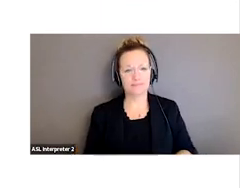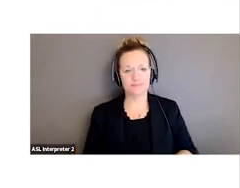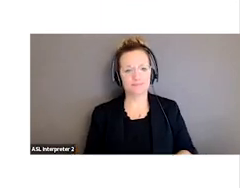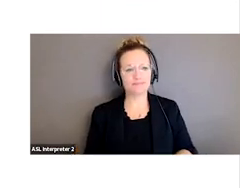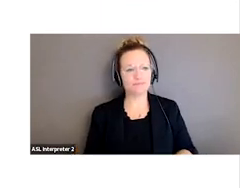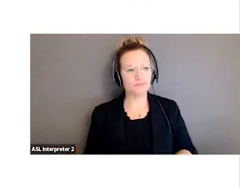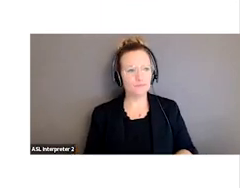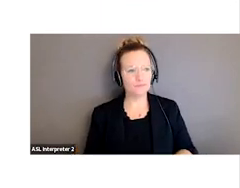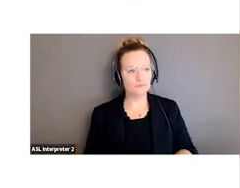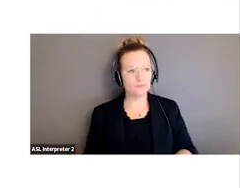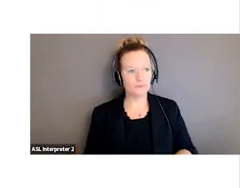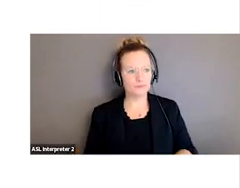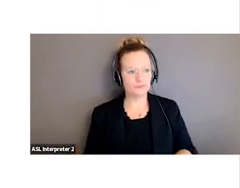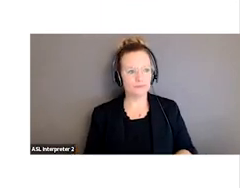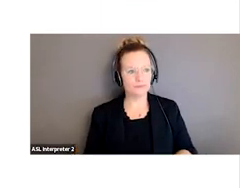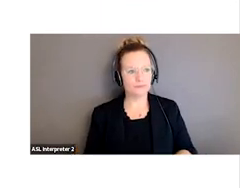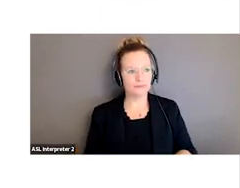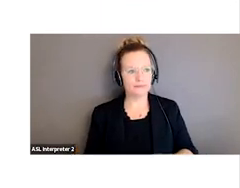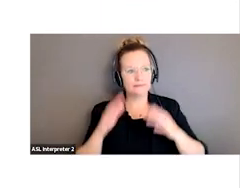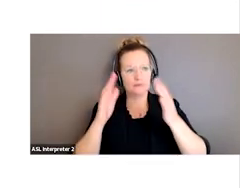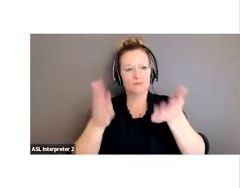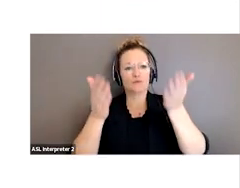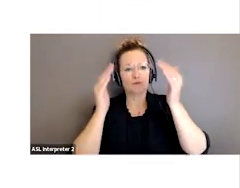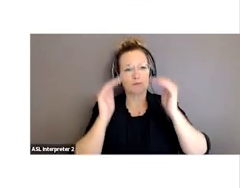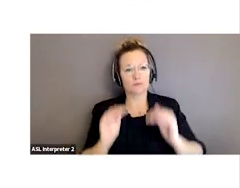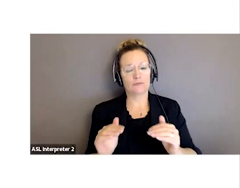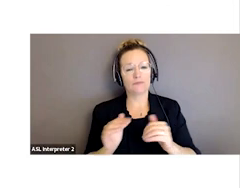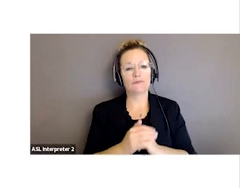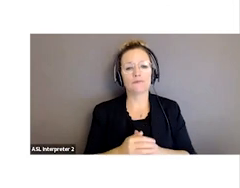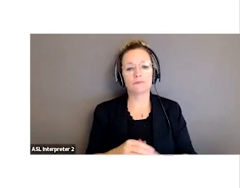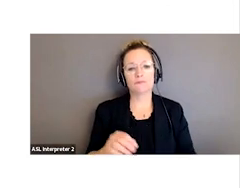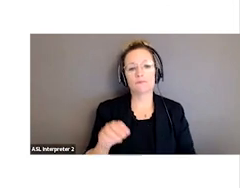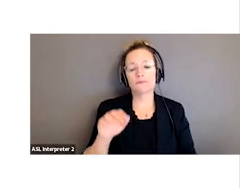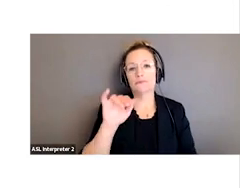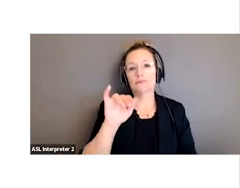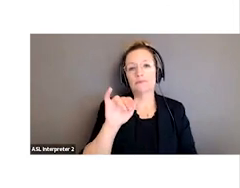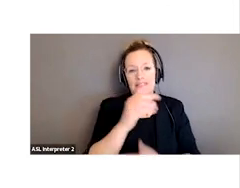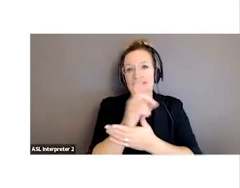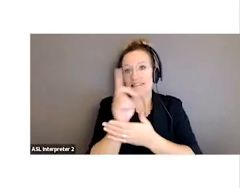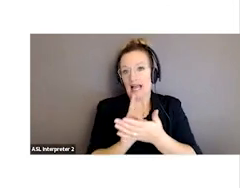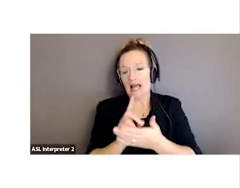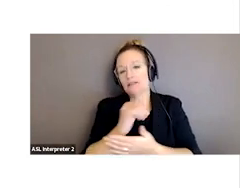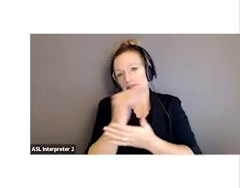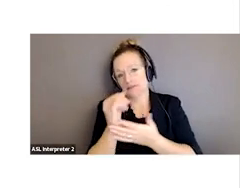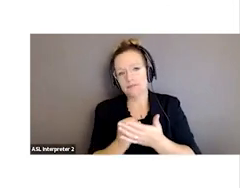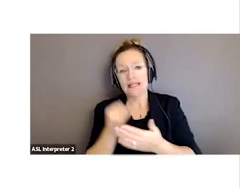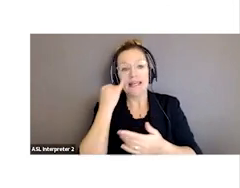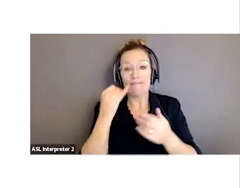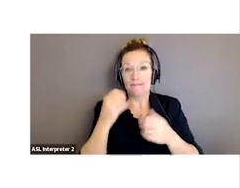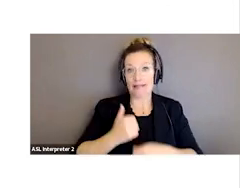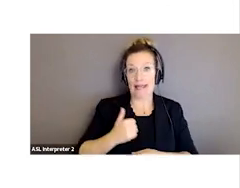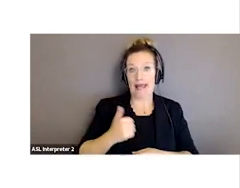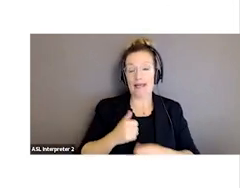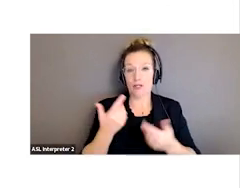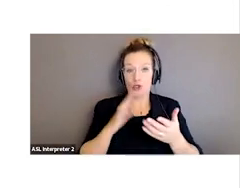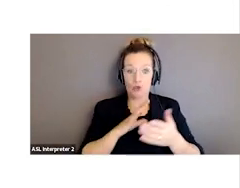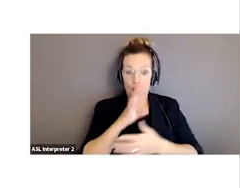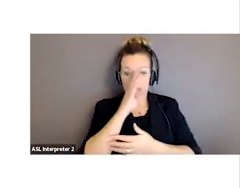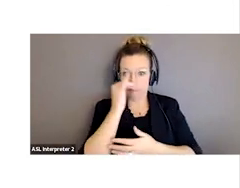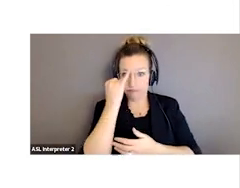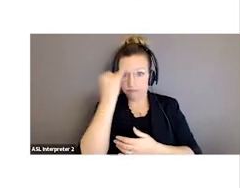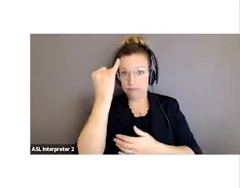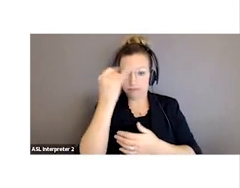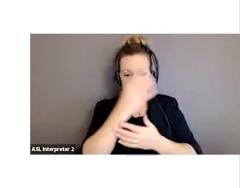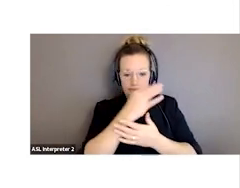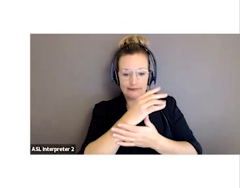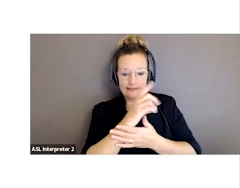Next, let's talk quickly about industrial designs. In Canada, if you have a registered industrial design, you should designate it by the D in a